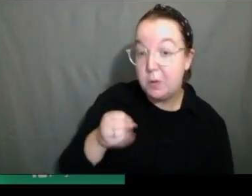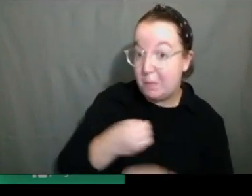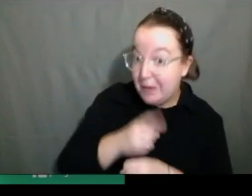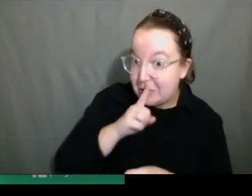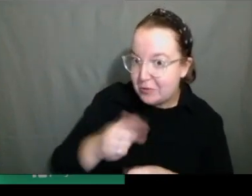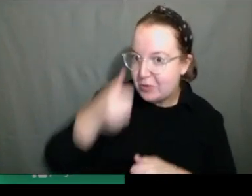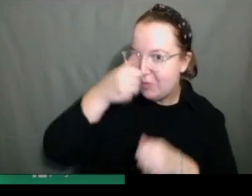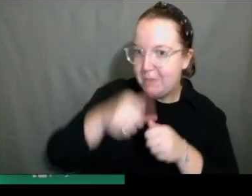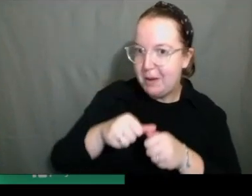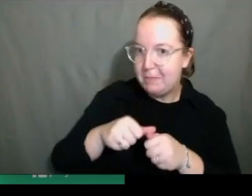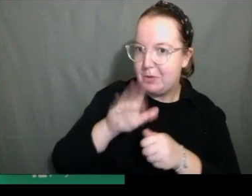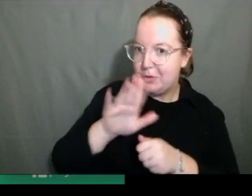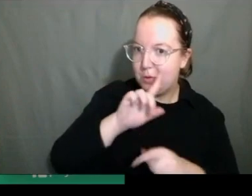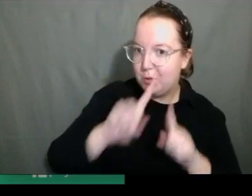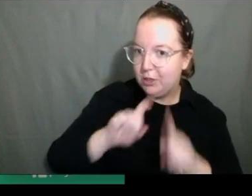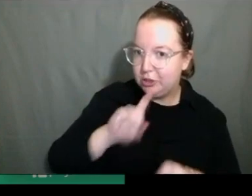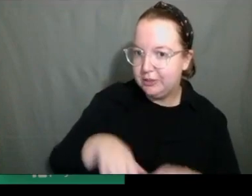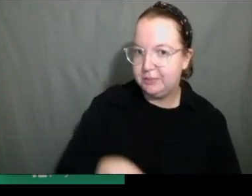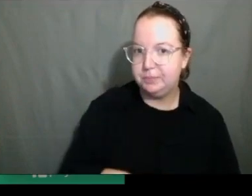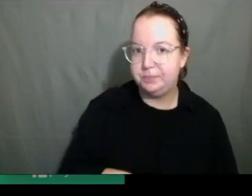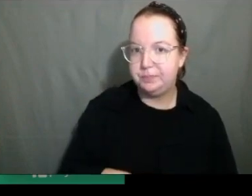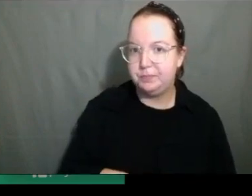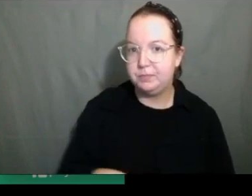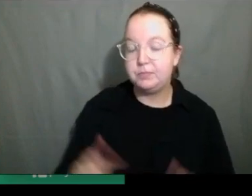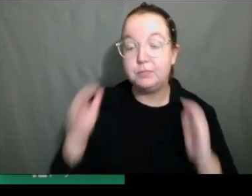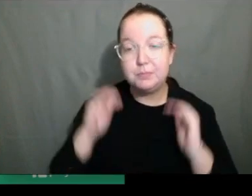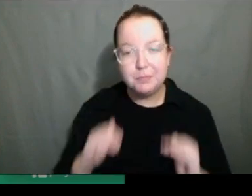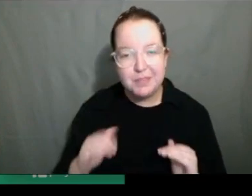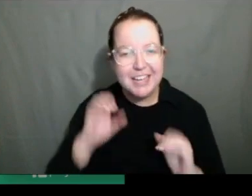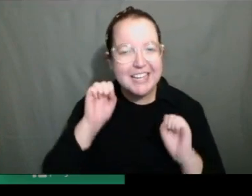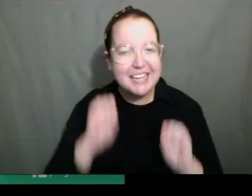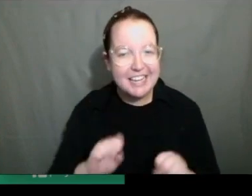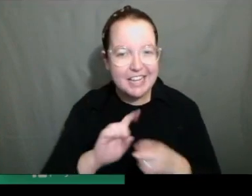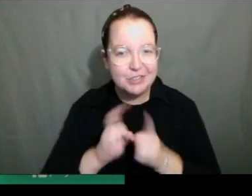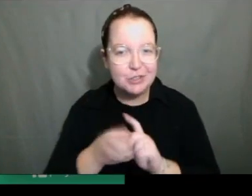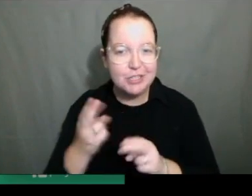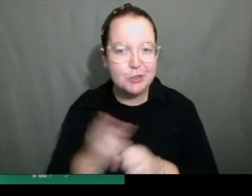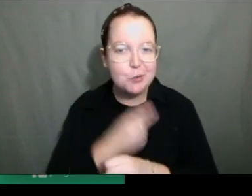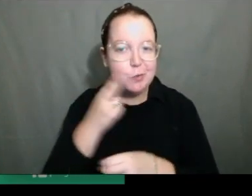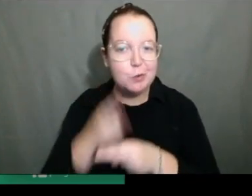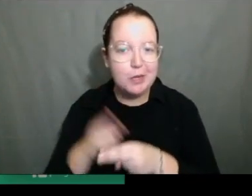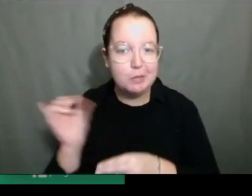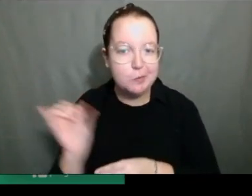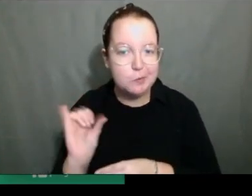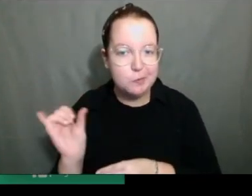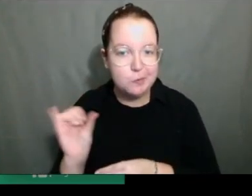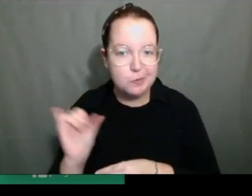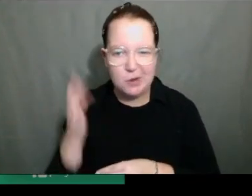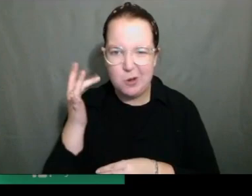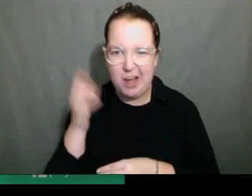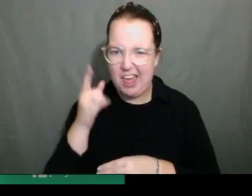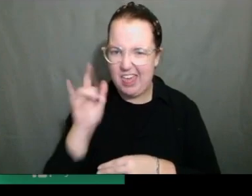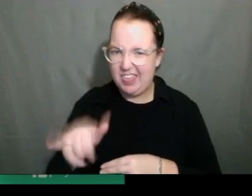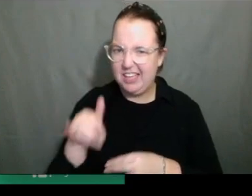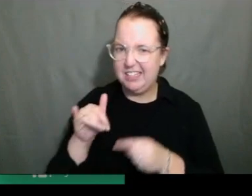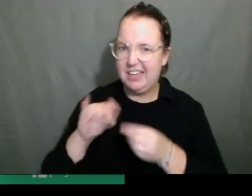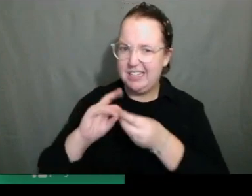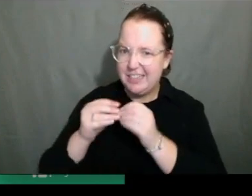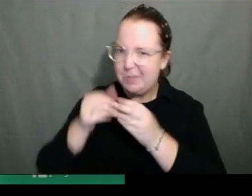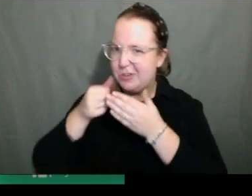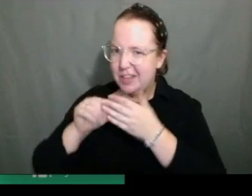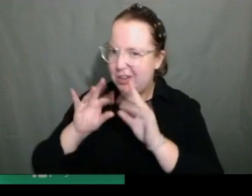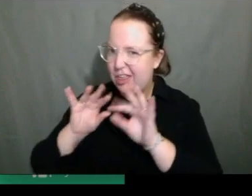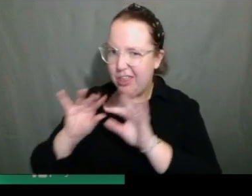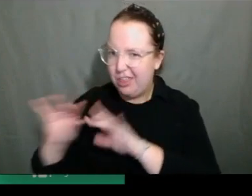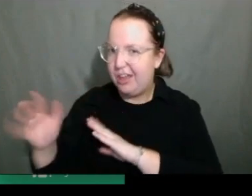username to something that's a little bit easier to remember, which I'll go through in just a second, but it will automatically prompt you to change your